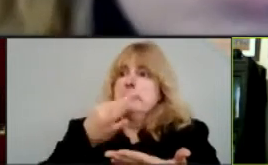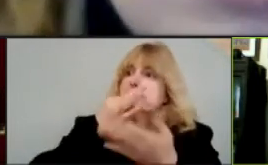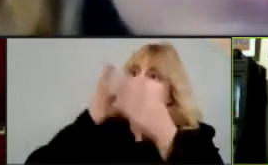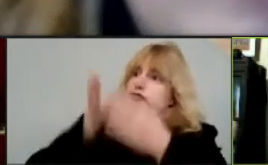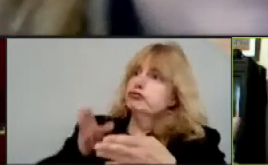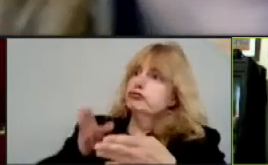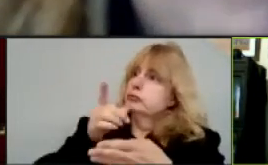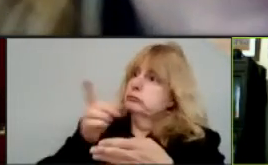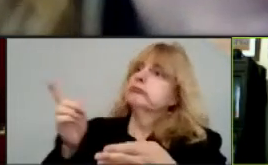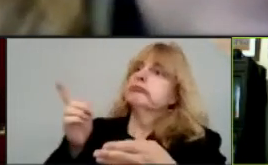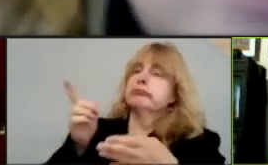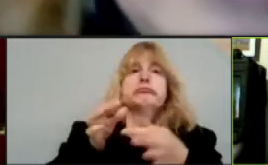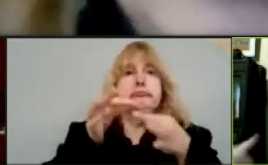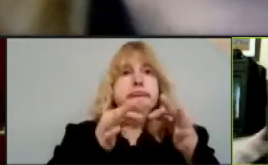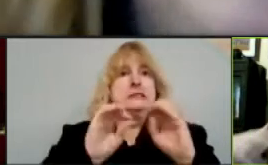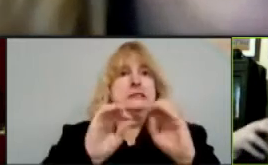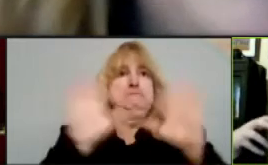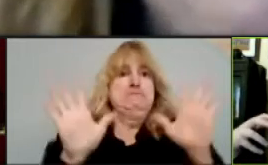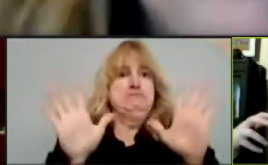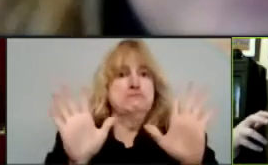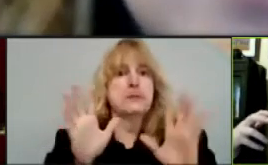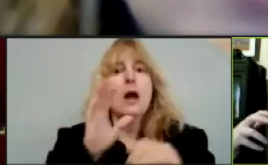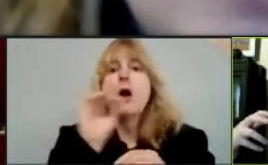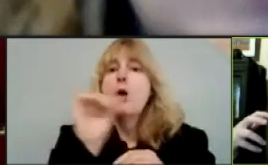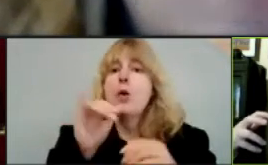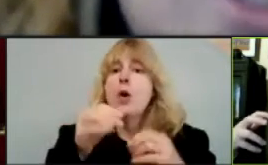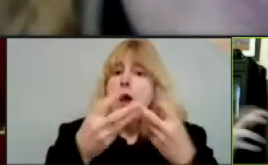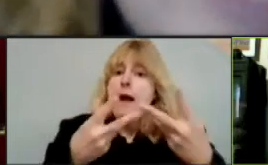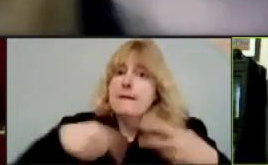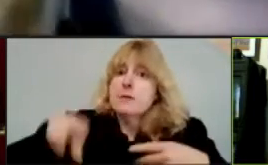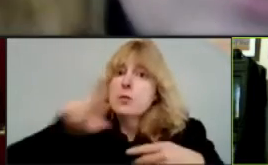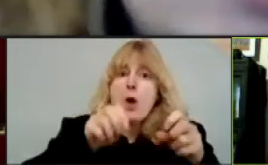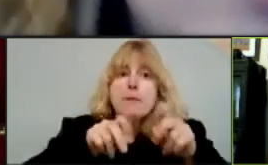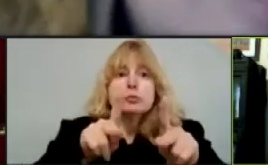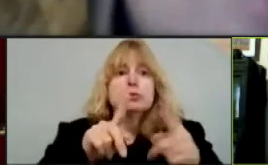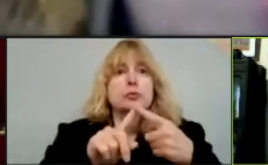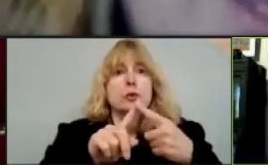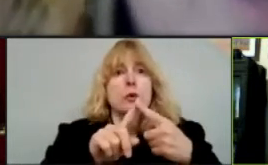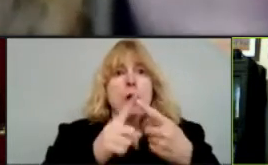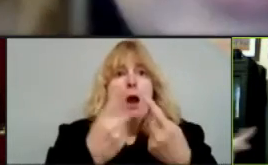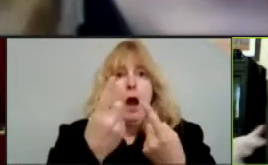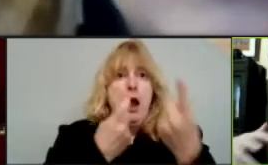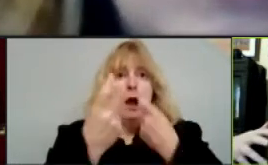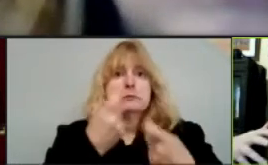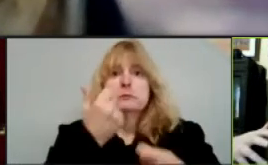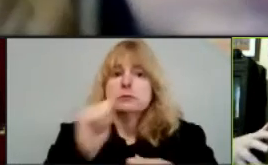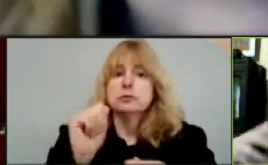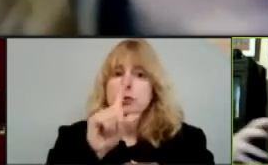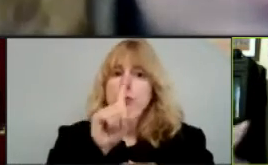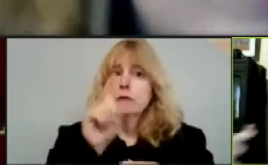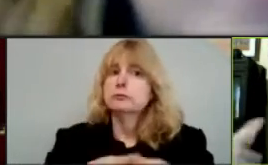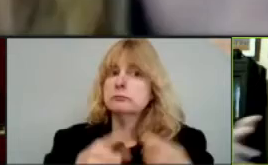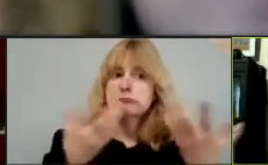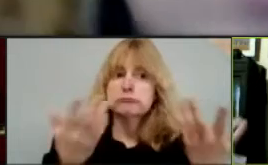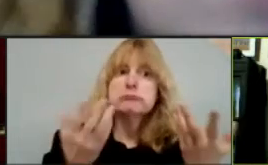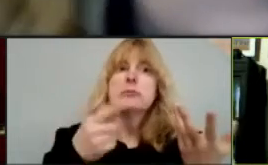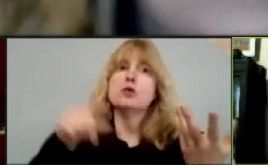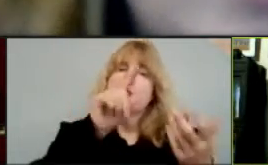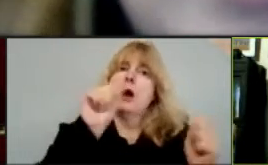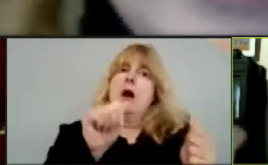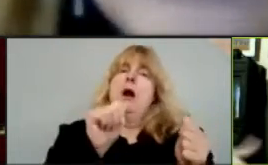and also giving you an opportunity to ask the questions that you have, and so that you can